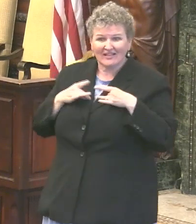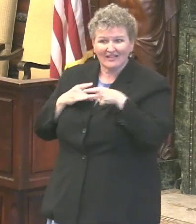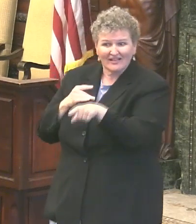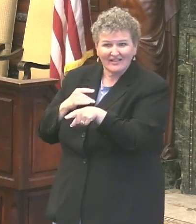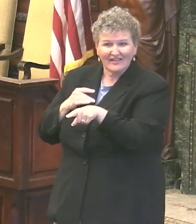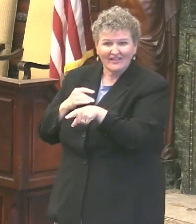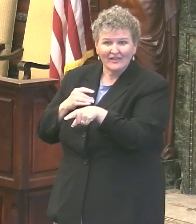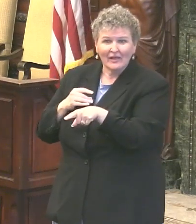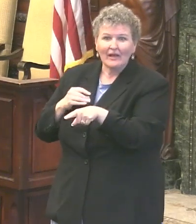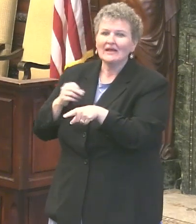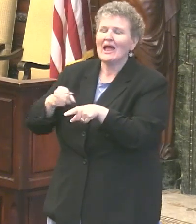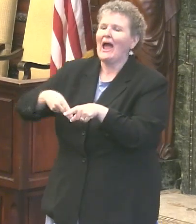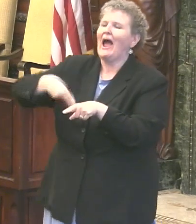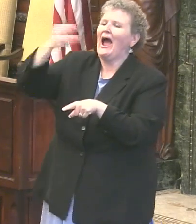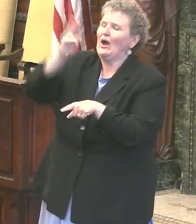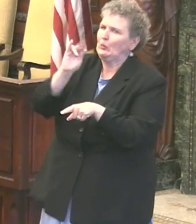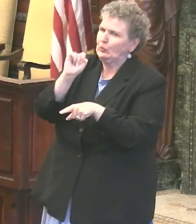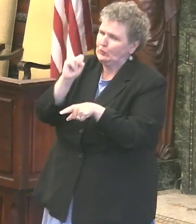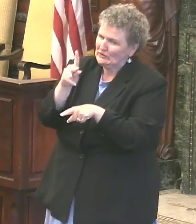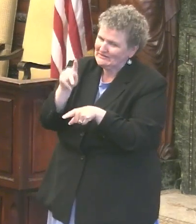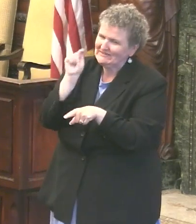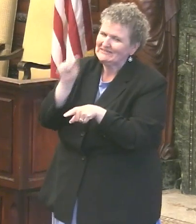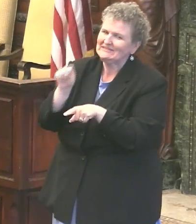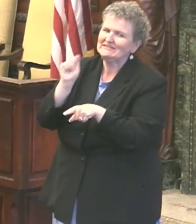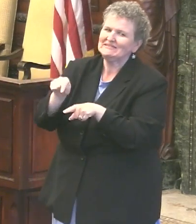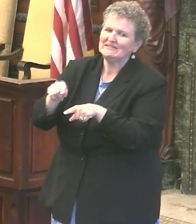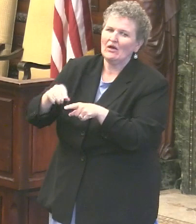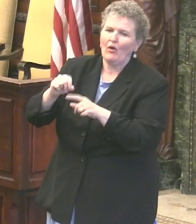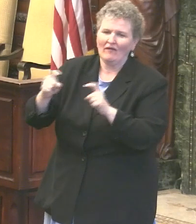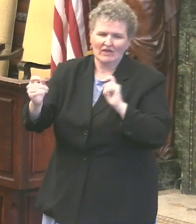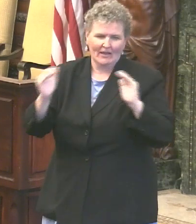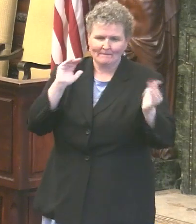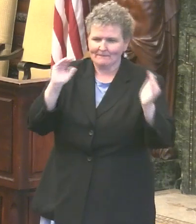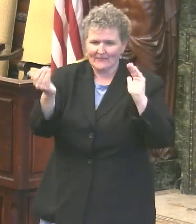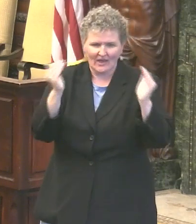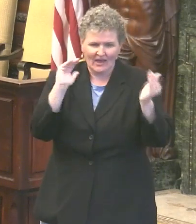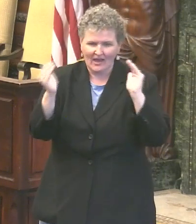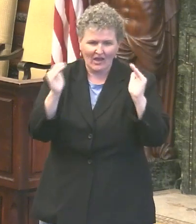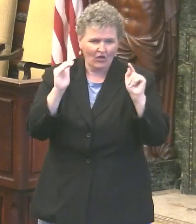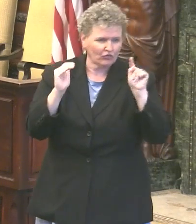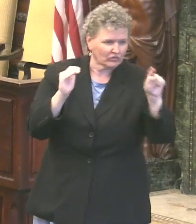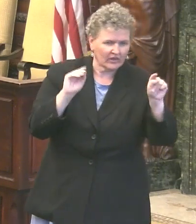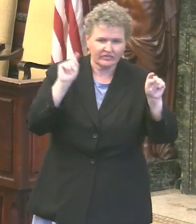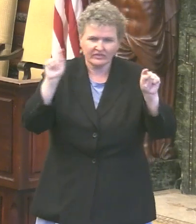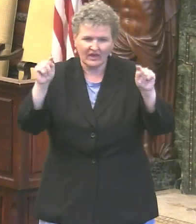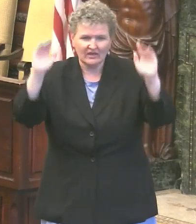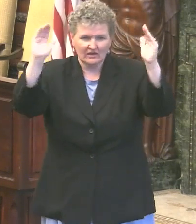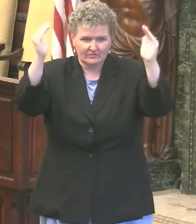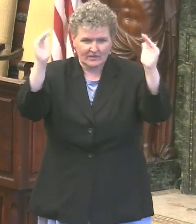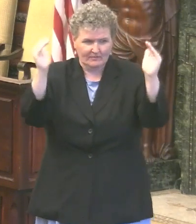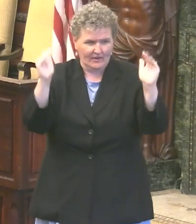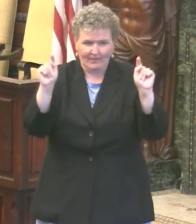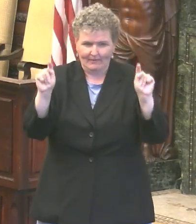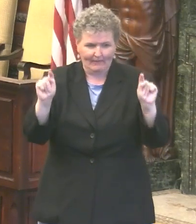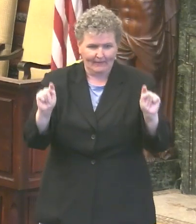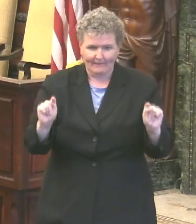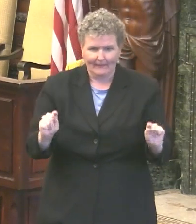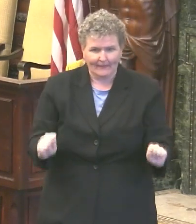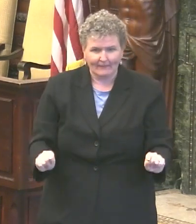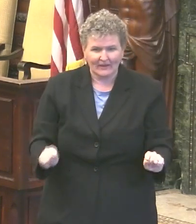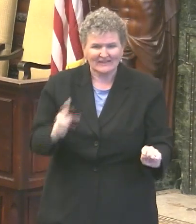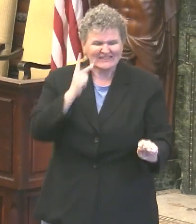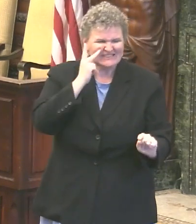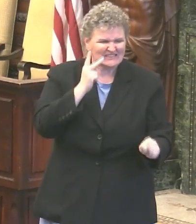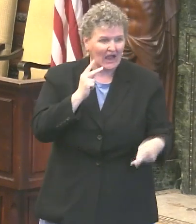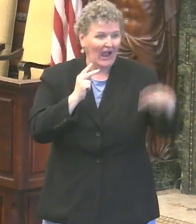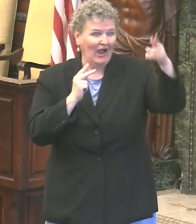involved, is going to be higher risk than activity with young, healthy people. Even that's going to be higher risk than activities involving only children. So that's how we